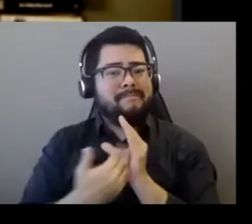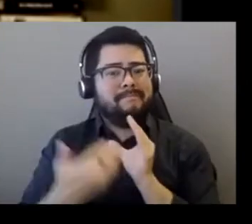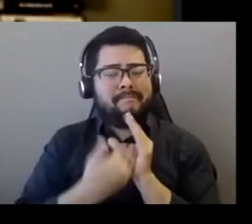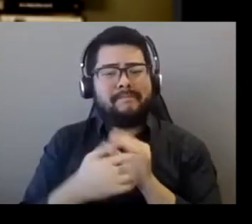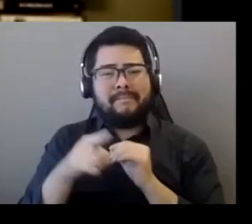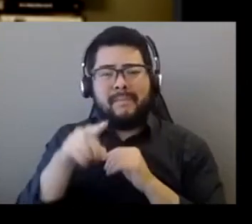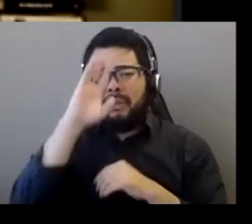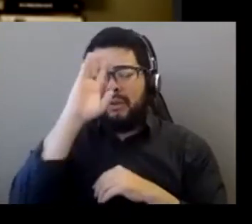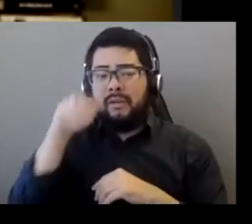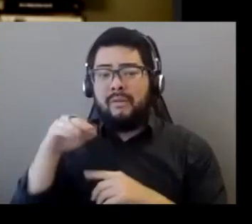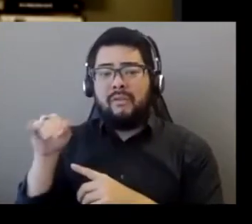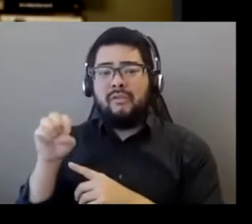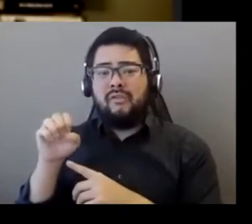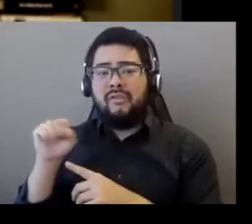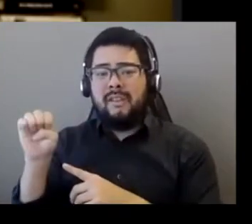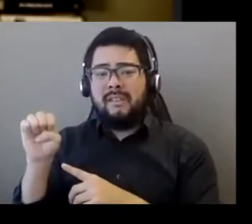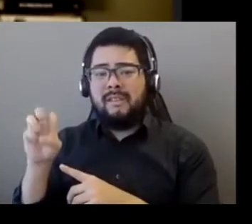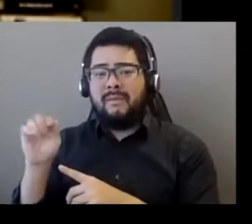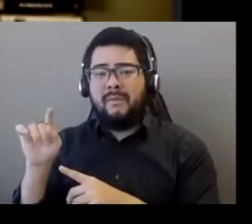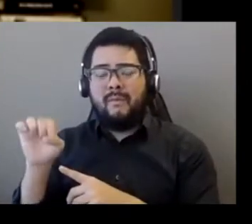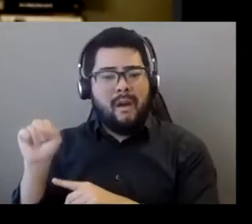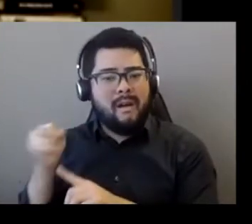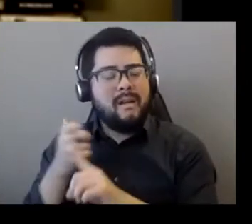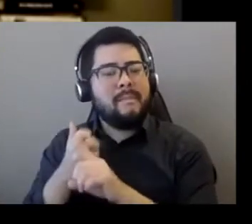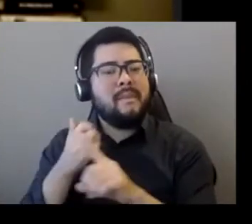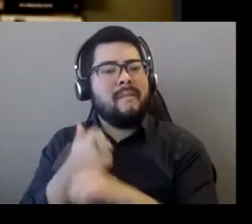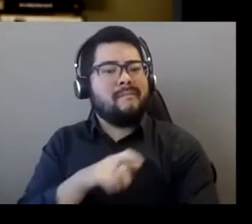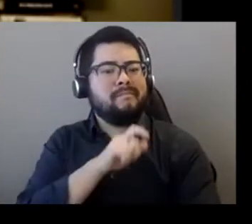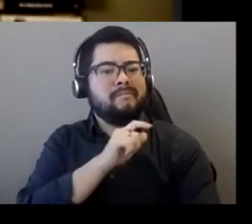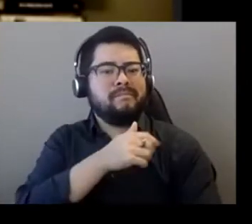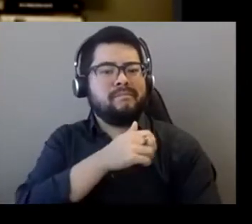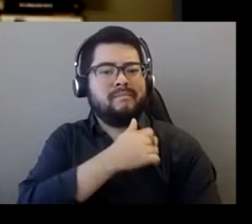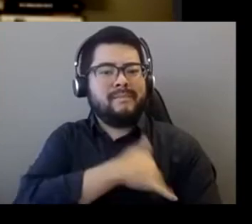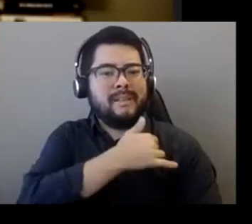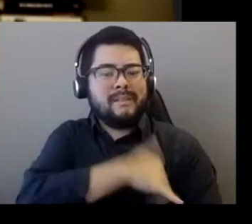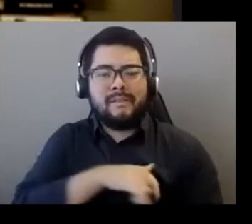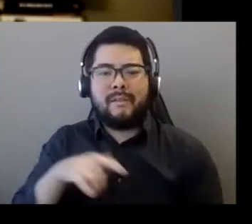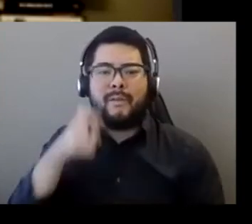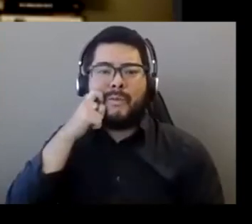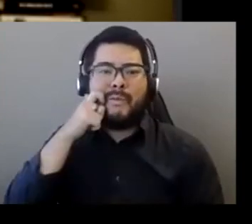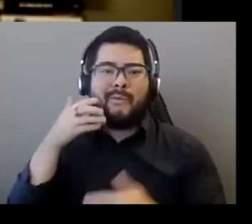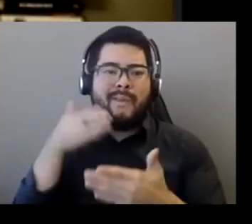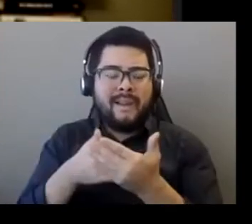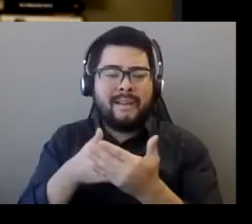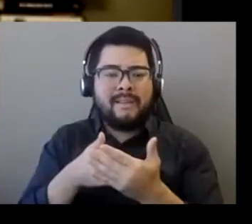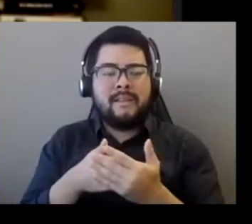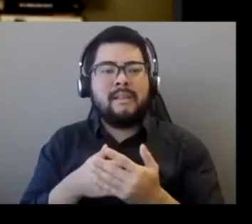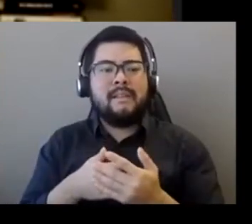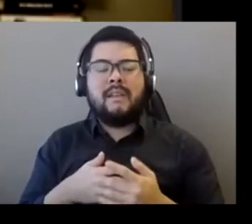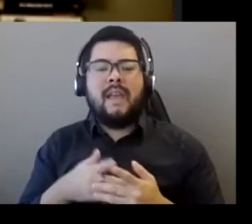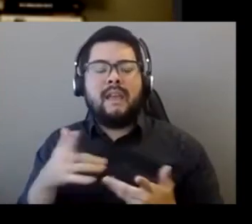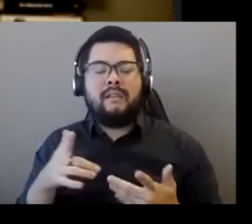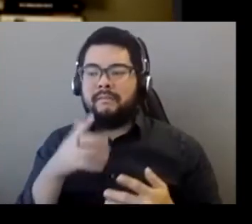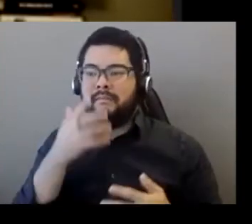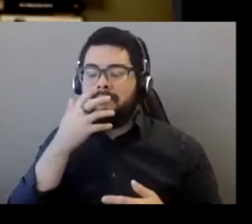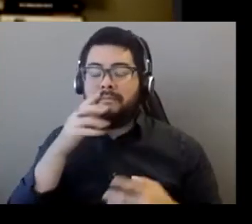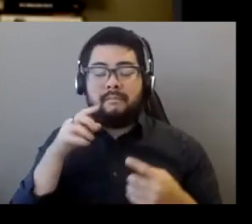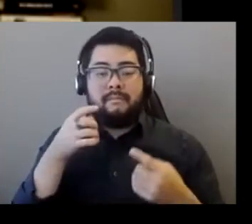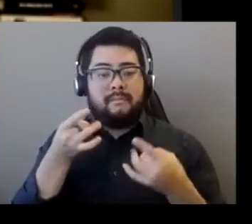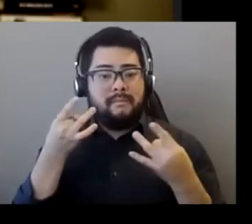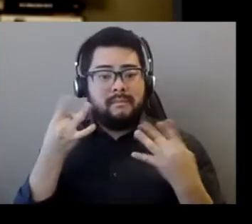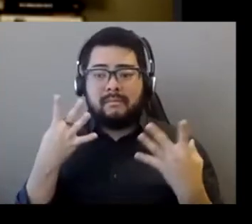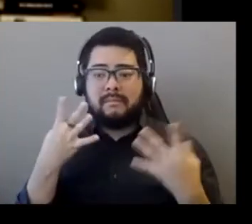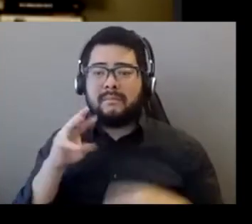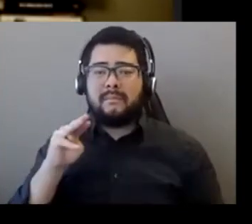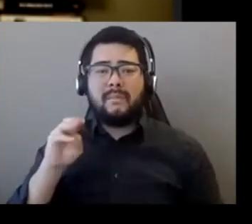know, a gangster, racist, his shows on China, appalling moral fiber. But